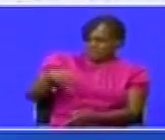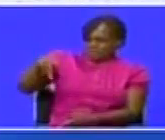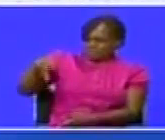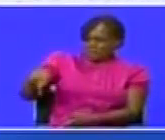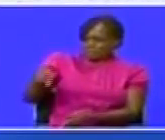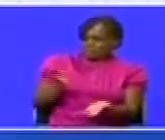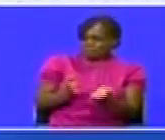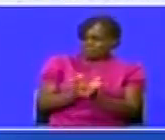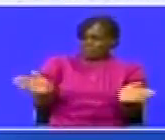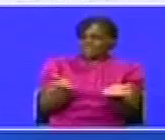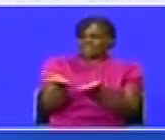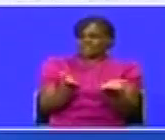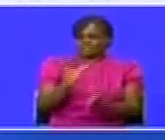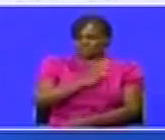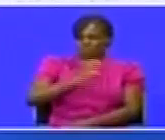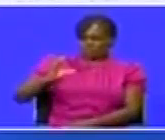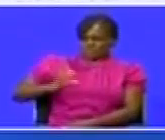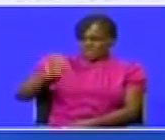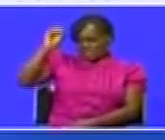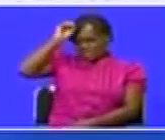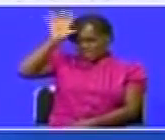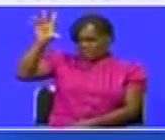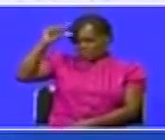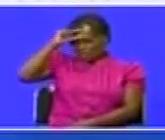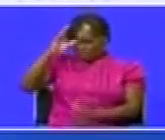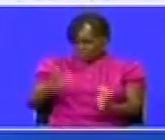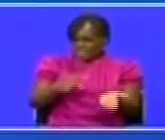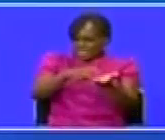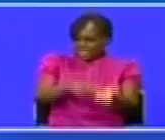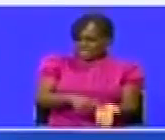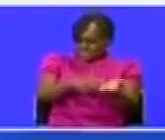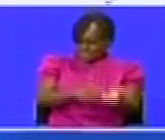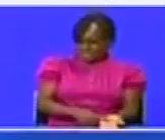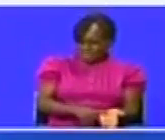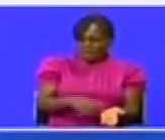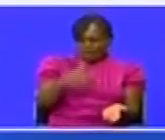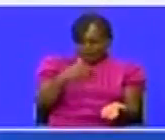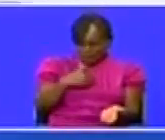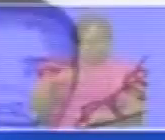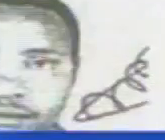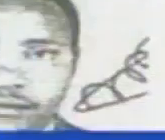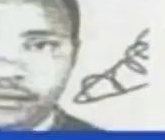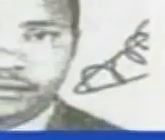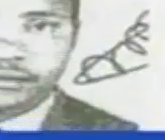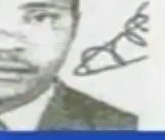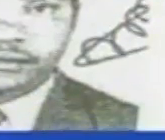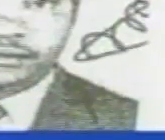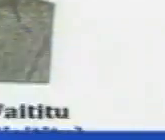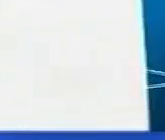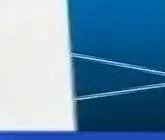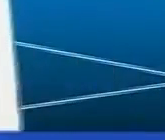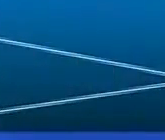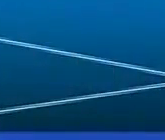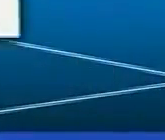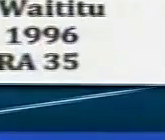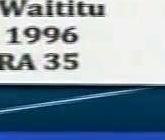Commission. The Kiambu governor, William Kabogo, is insisting there is a Clifford Ndungu Waititu out there somewhere, and